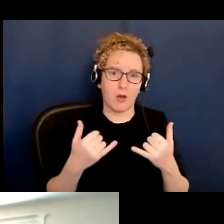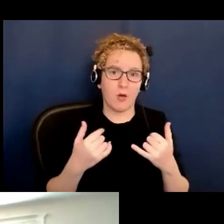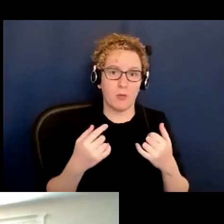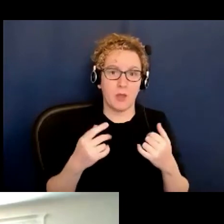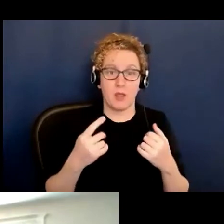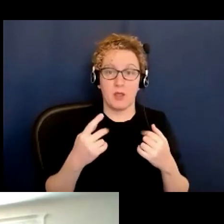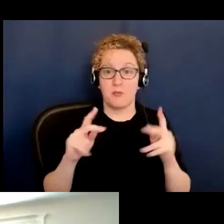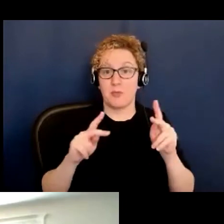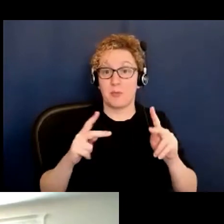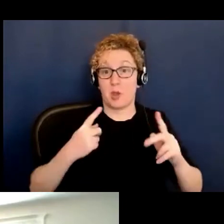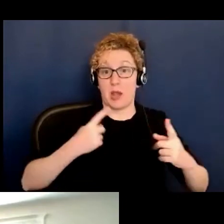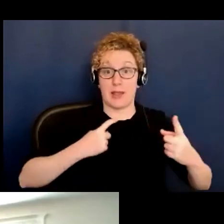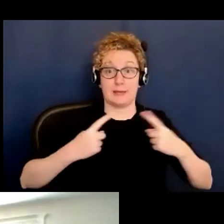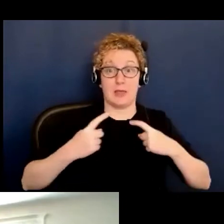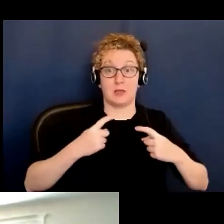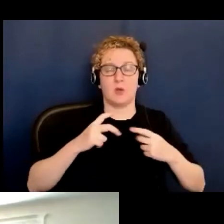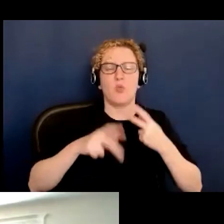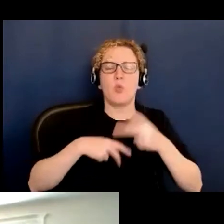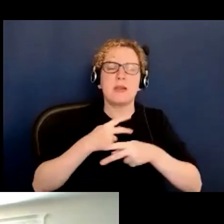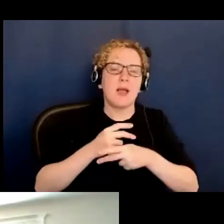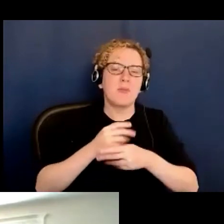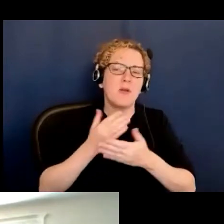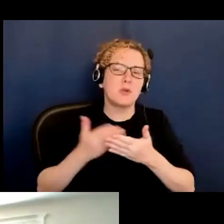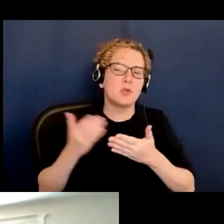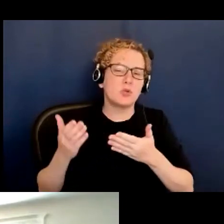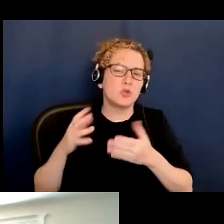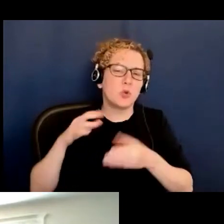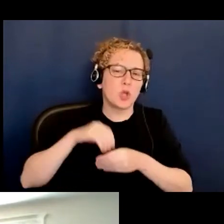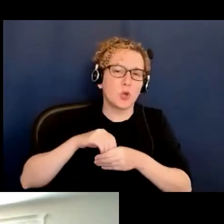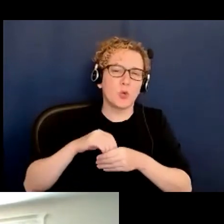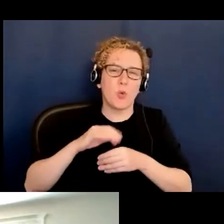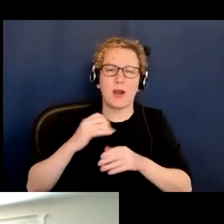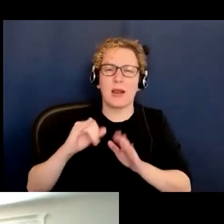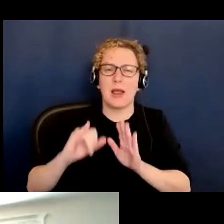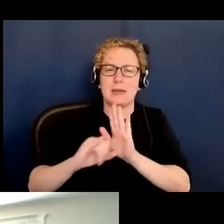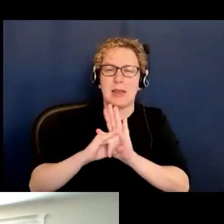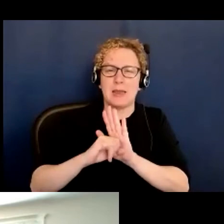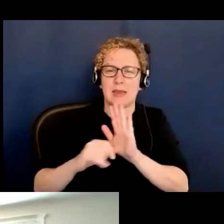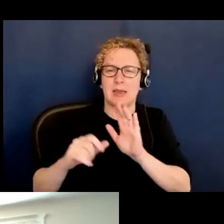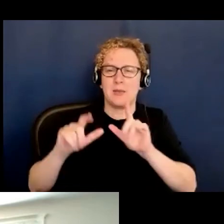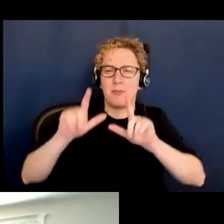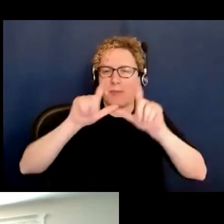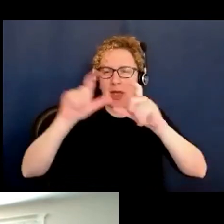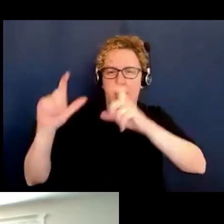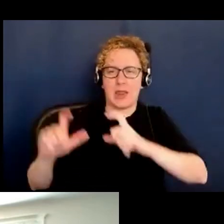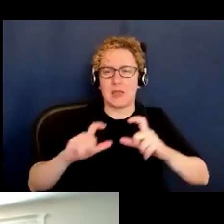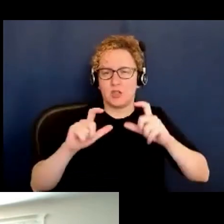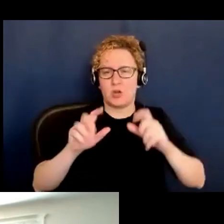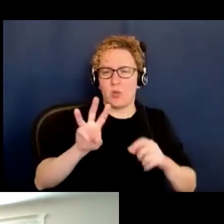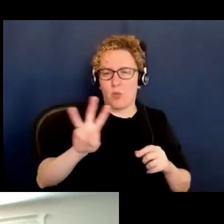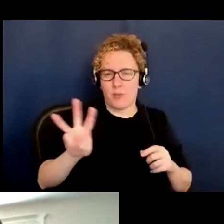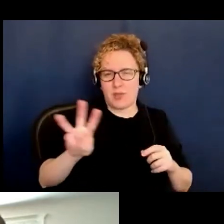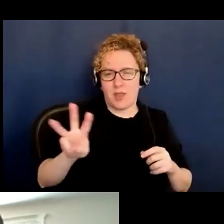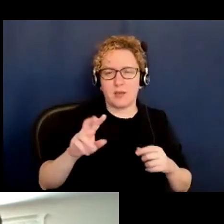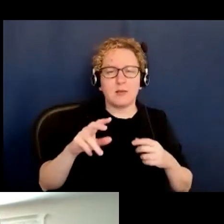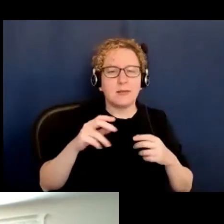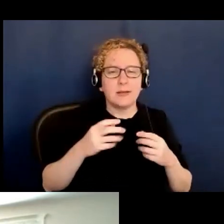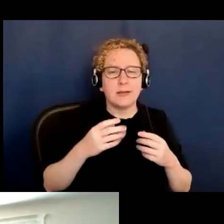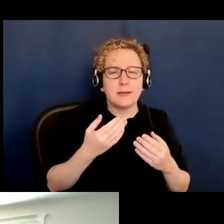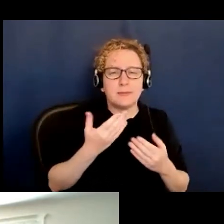type of resources can we include? We want to put an identity page on our website. What type of tips and information can we share